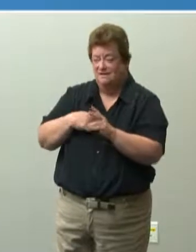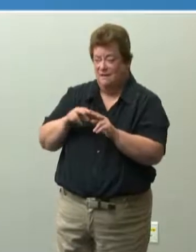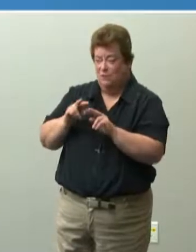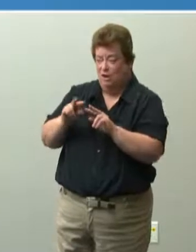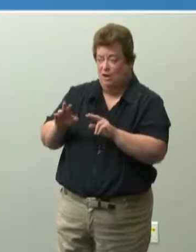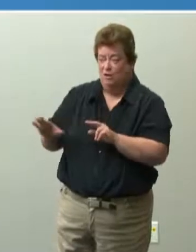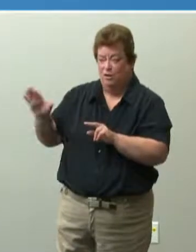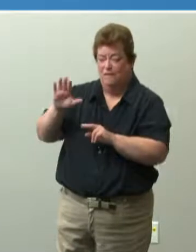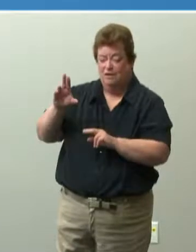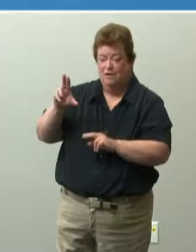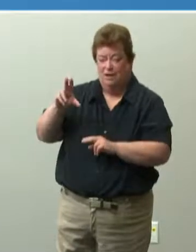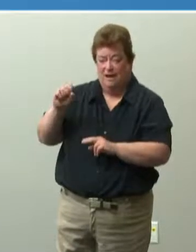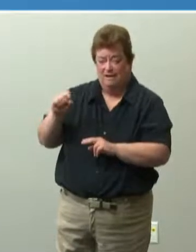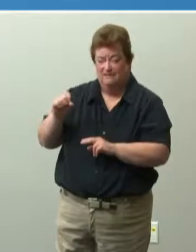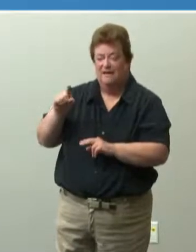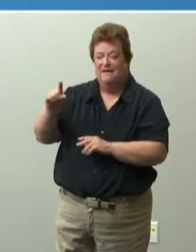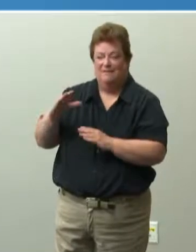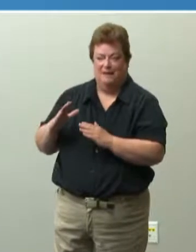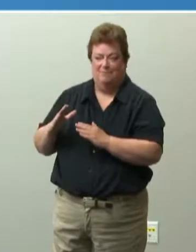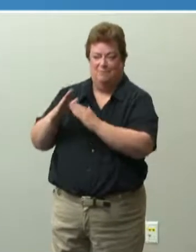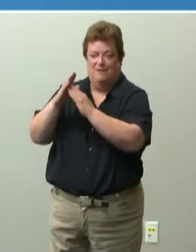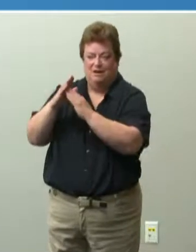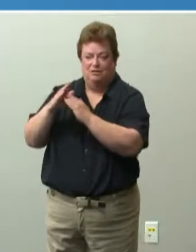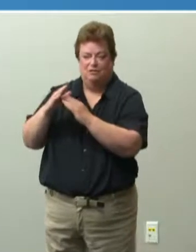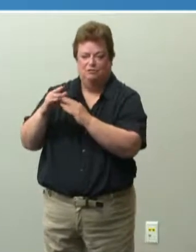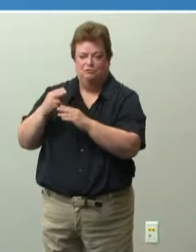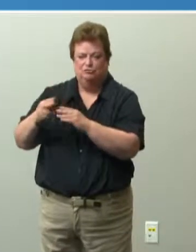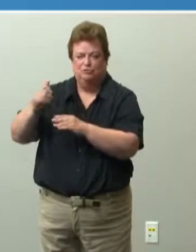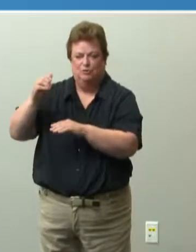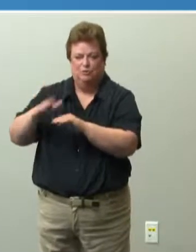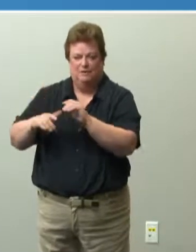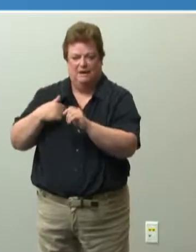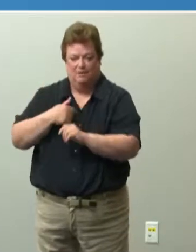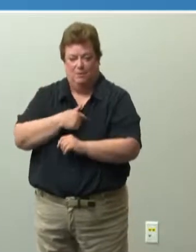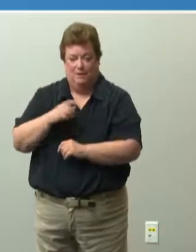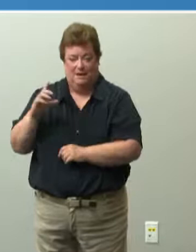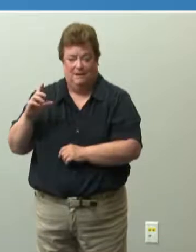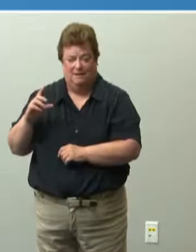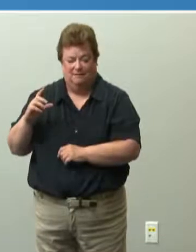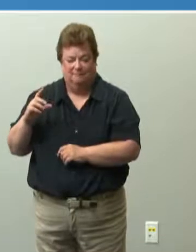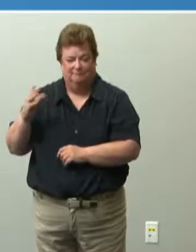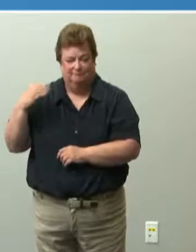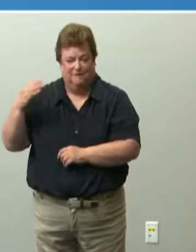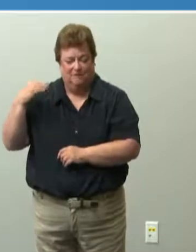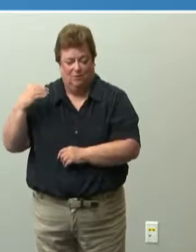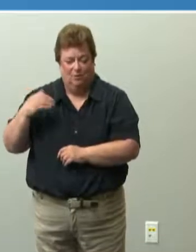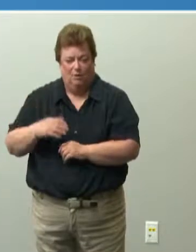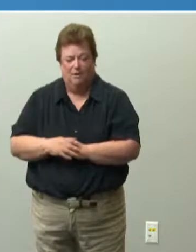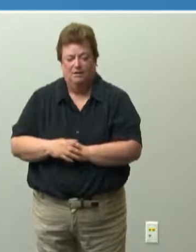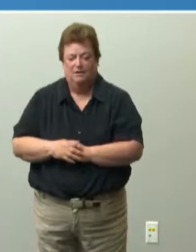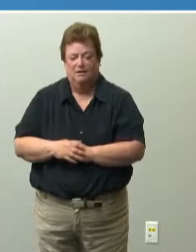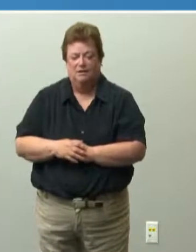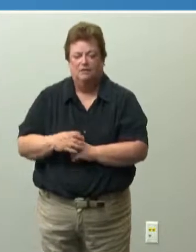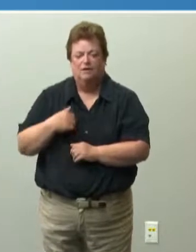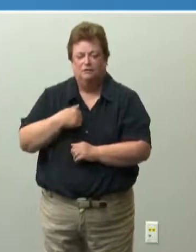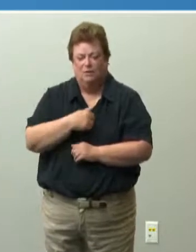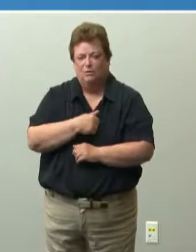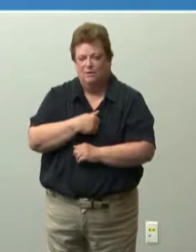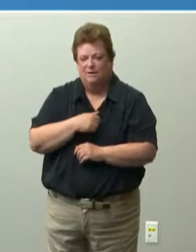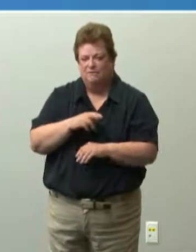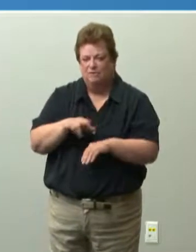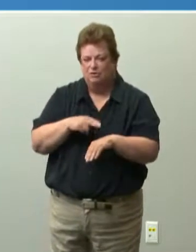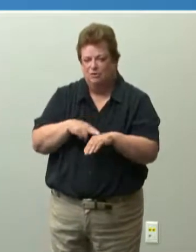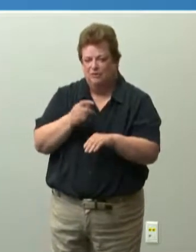nationally have peaked sooner than we did. They started going up sooner than we did. So we've usually been a